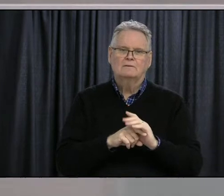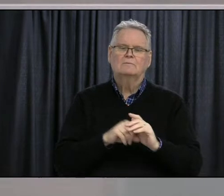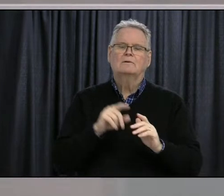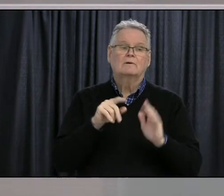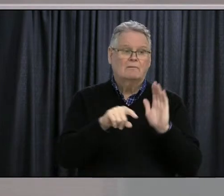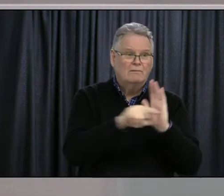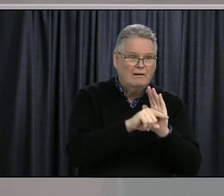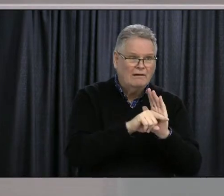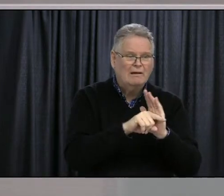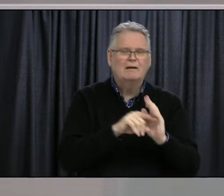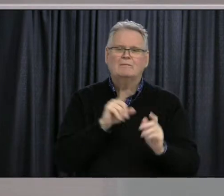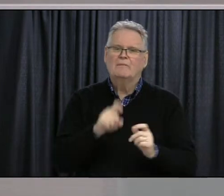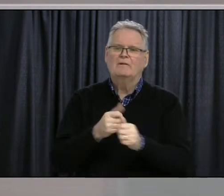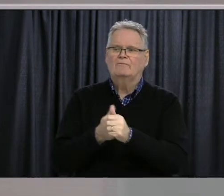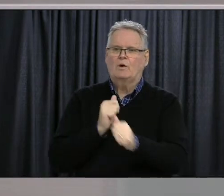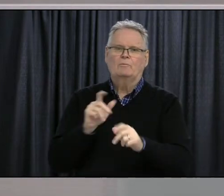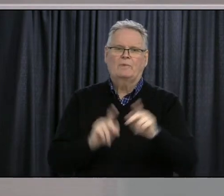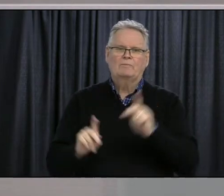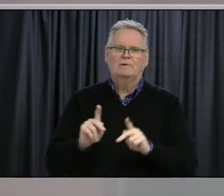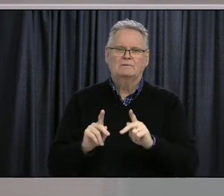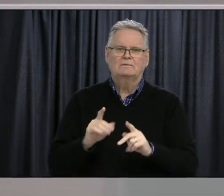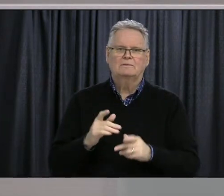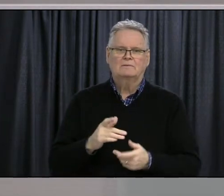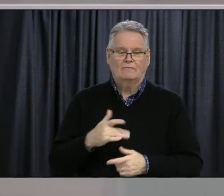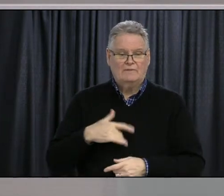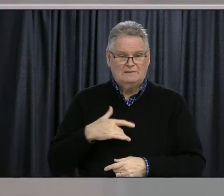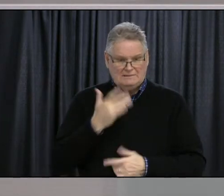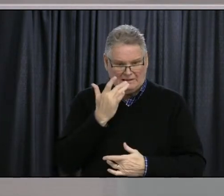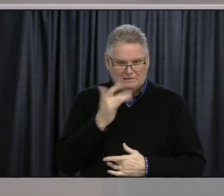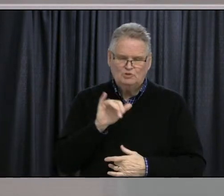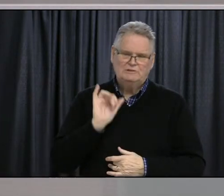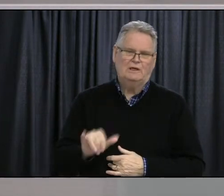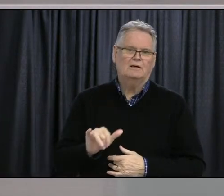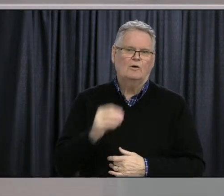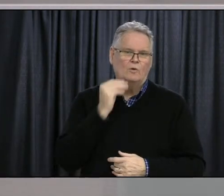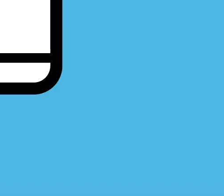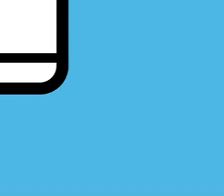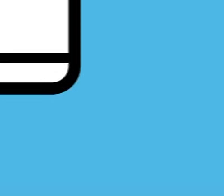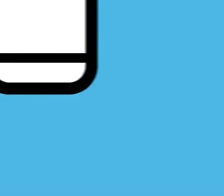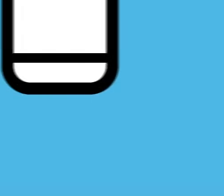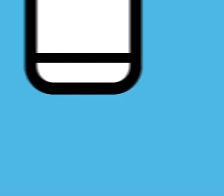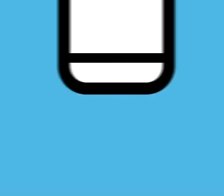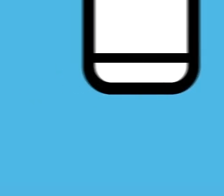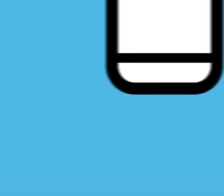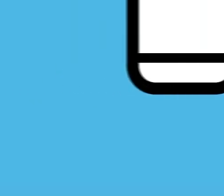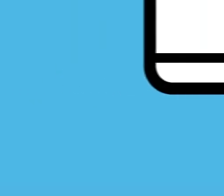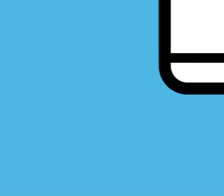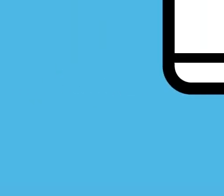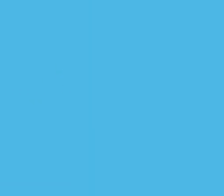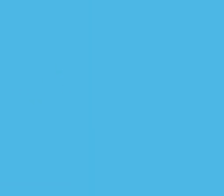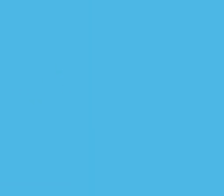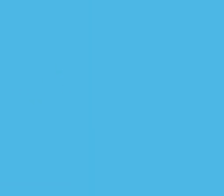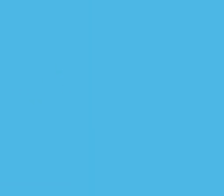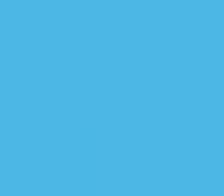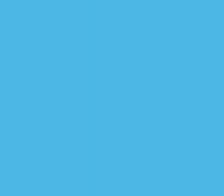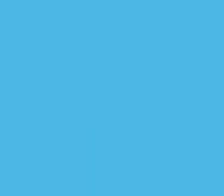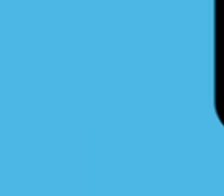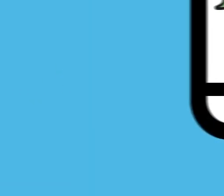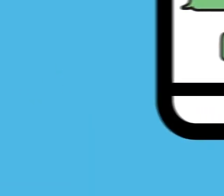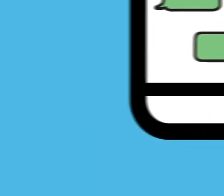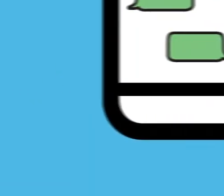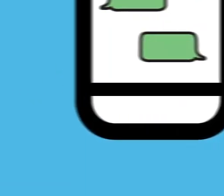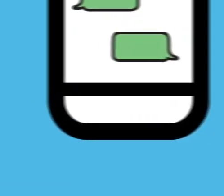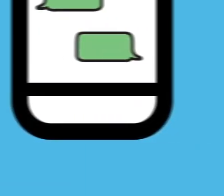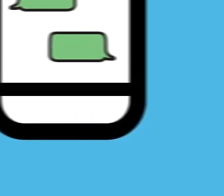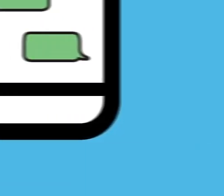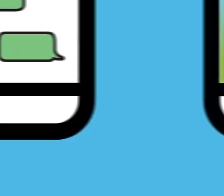Thank you, Dr. Fitzgerald. Stay safe, take care of yourselves and each other, and enjoy the rest of your day. Our smartphones. We use them to keep